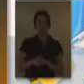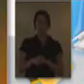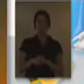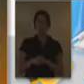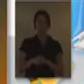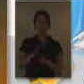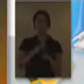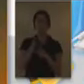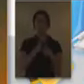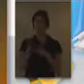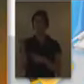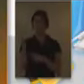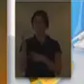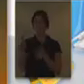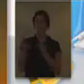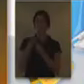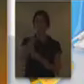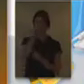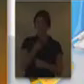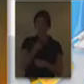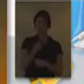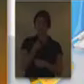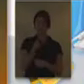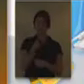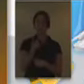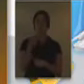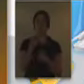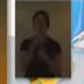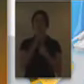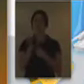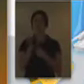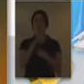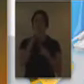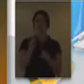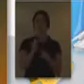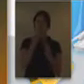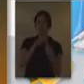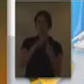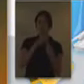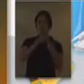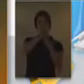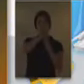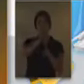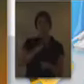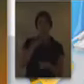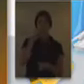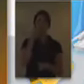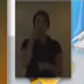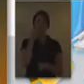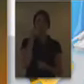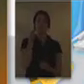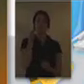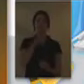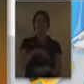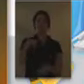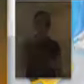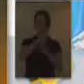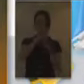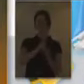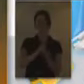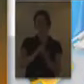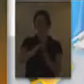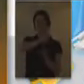We had two things for co-design. First of all, we used questionnaires, which was about looking at things in general terms, what people would like